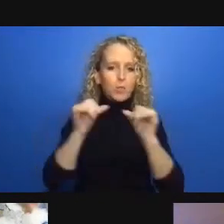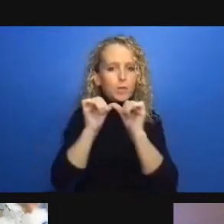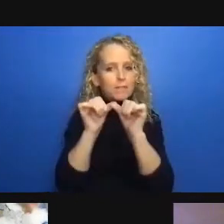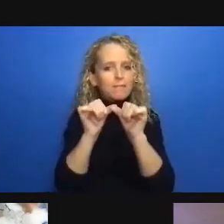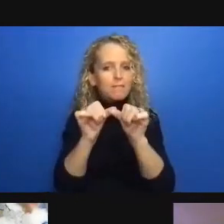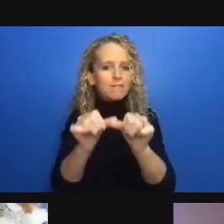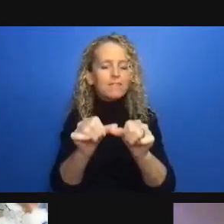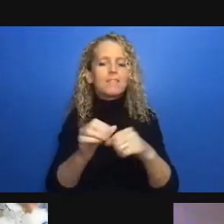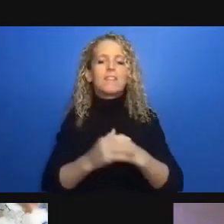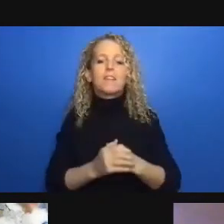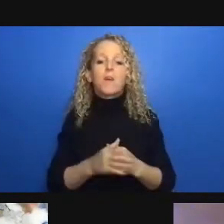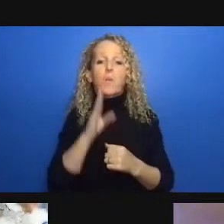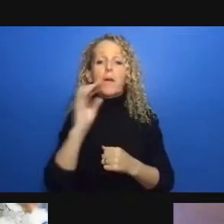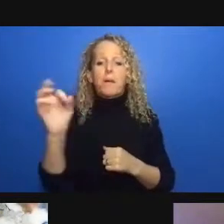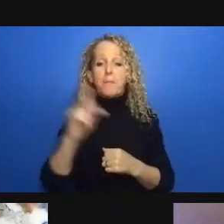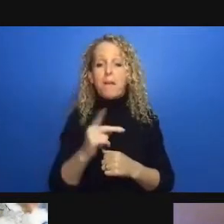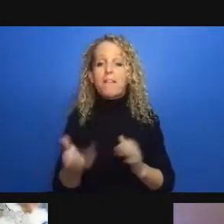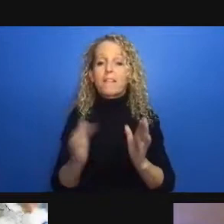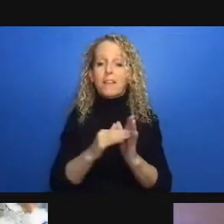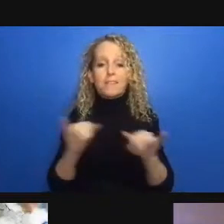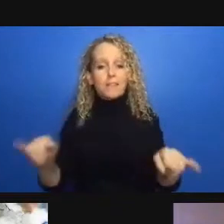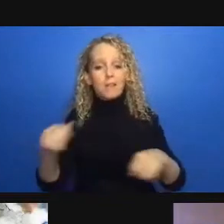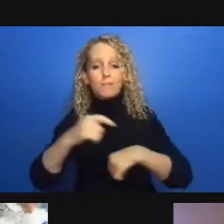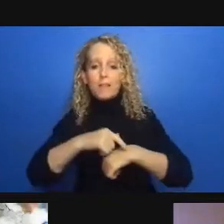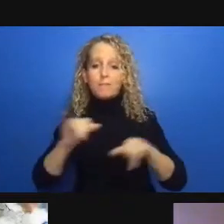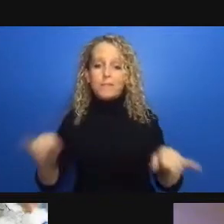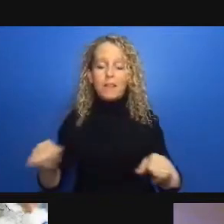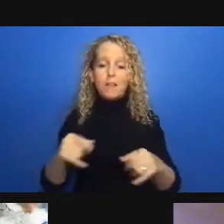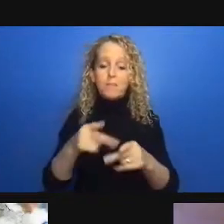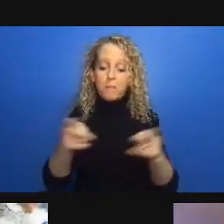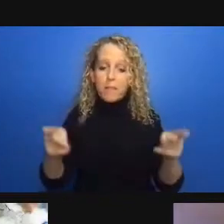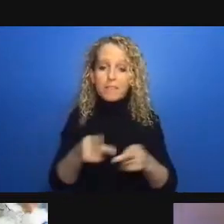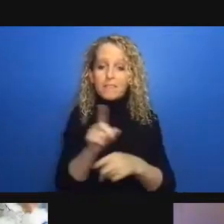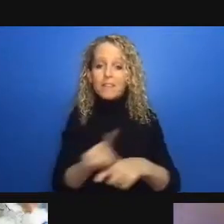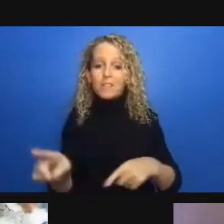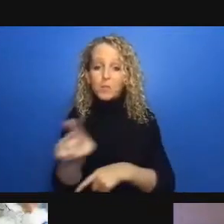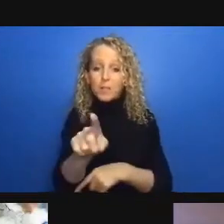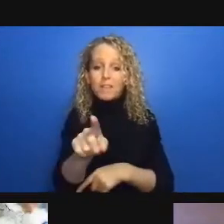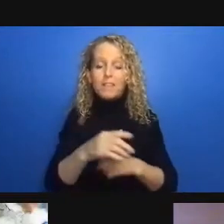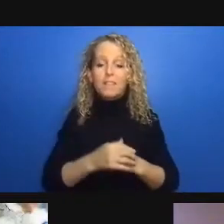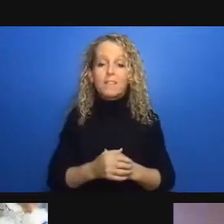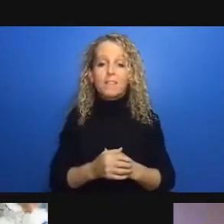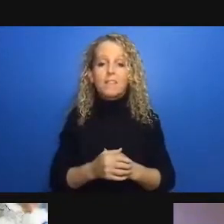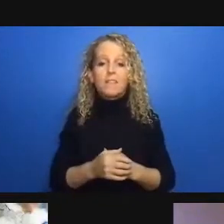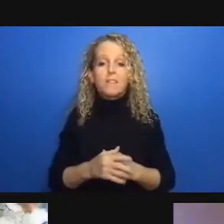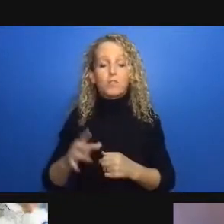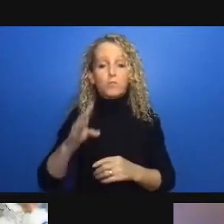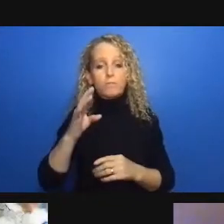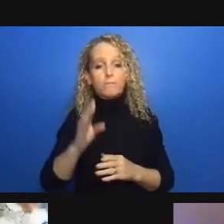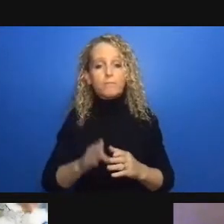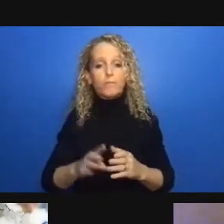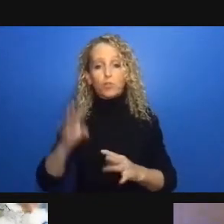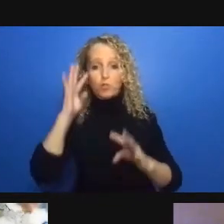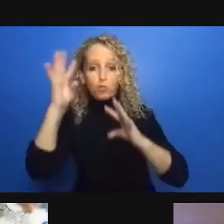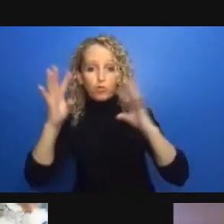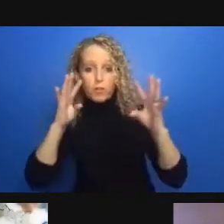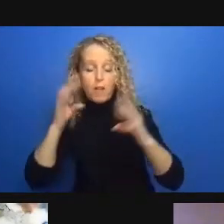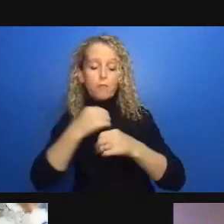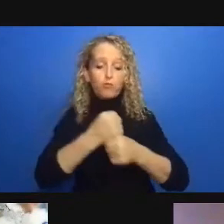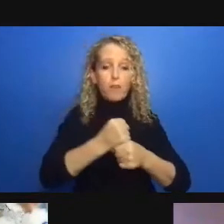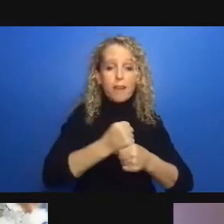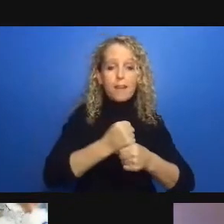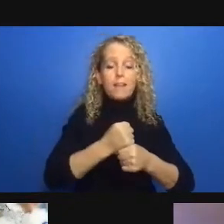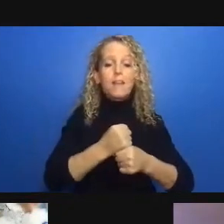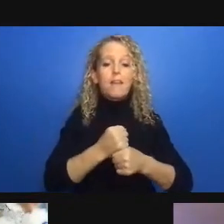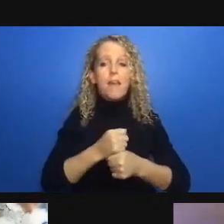going to be back here, same time, same place next week to talk about creating and commemorating. So I really